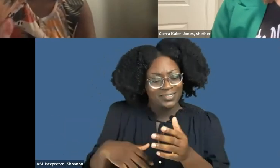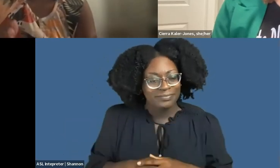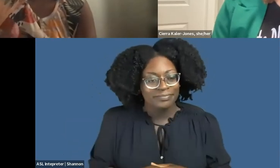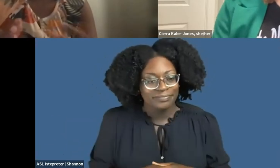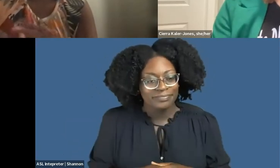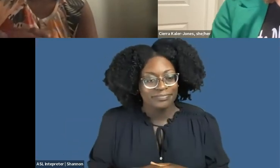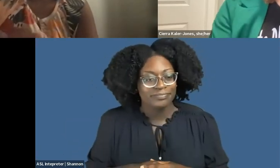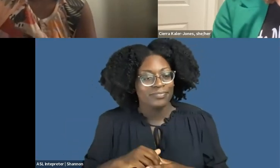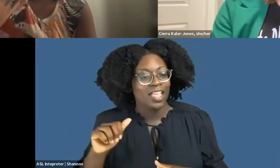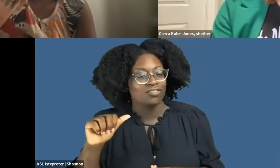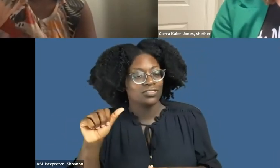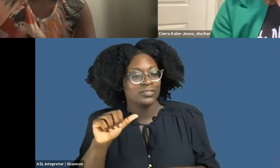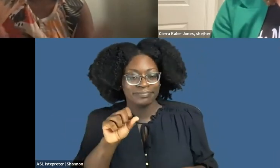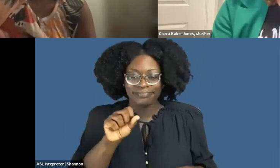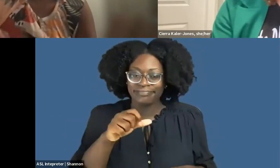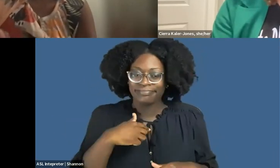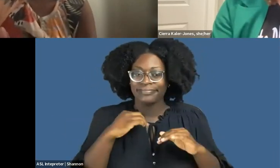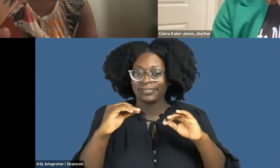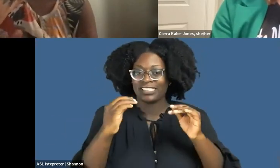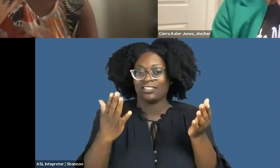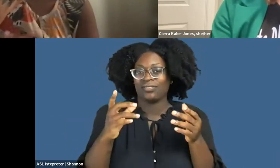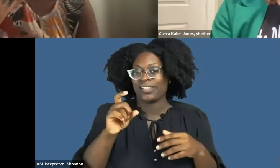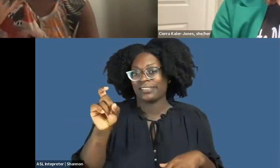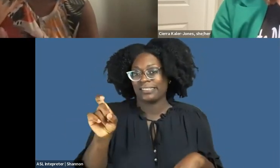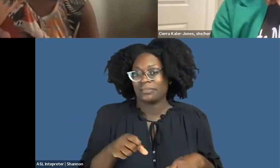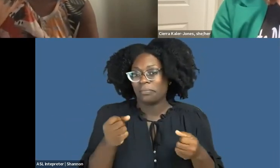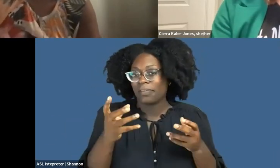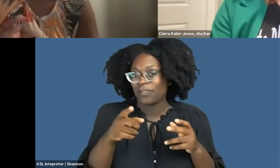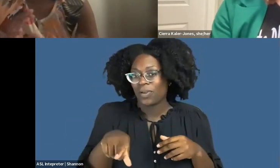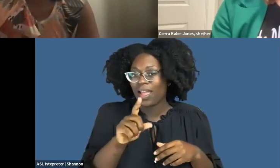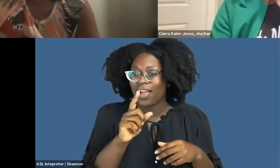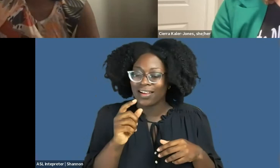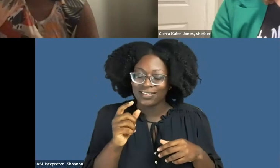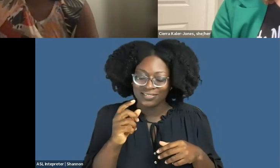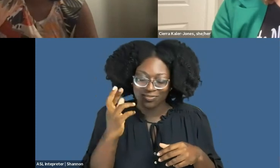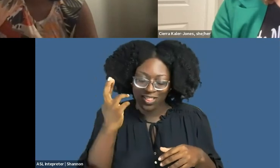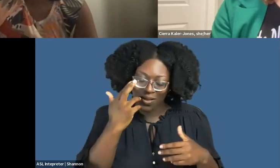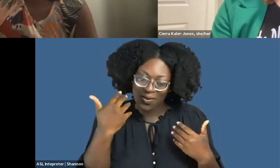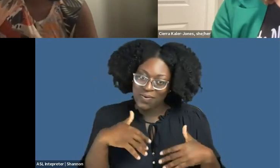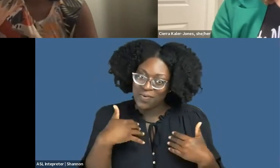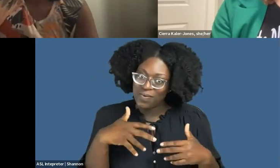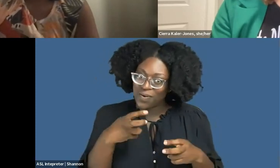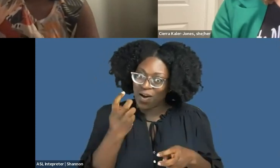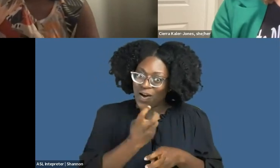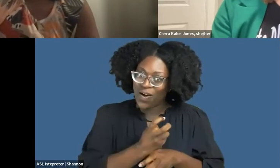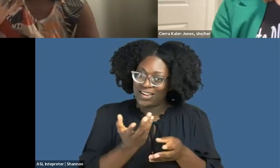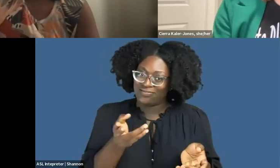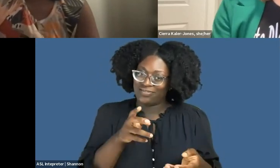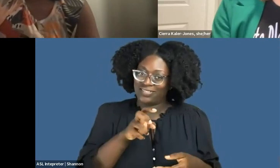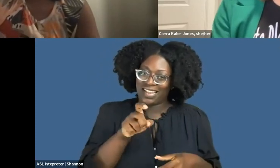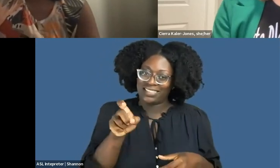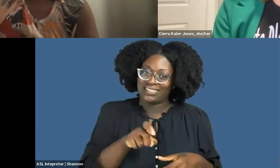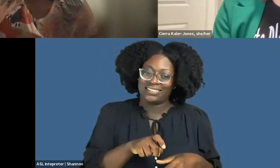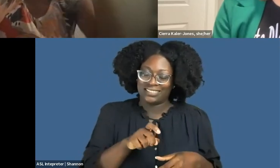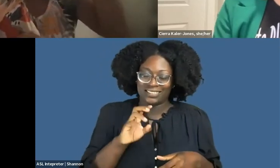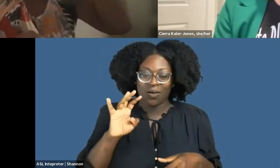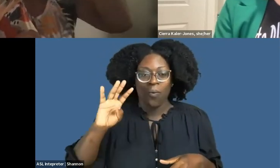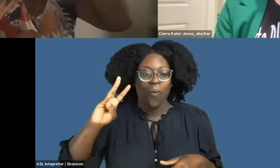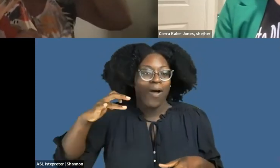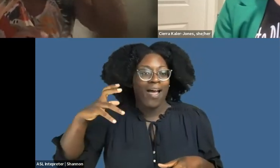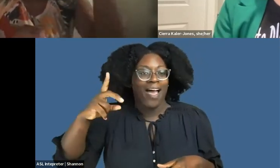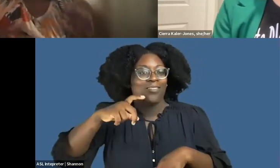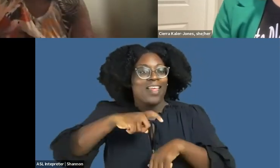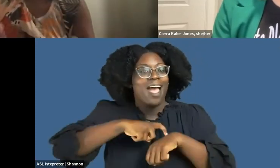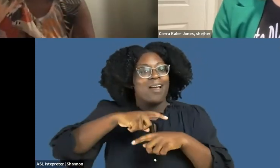here in Texas, which as many of you can probably attest to, is a wild time to teach Black history in Texas. But I teach